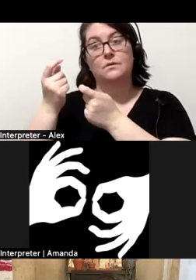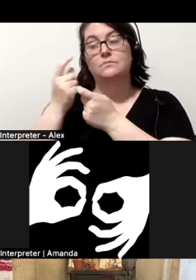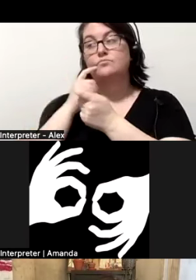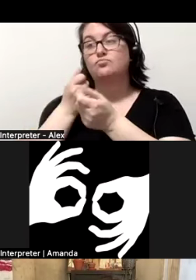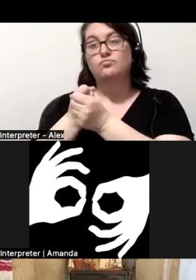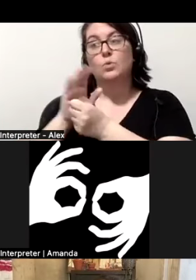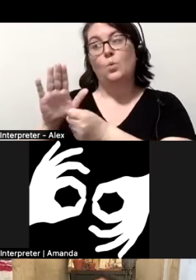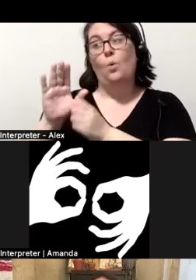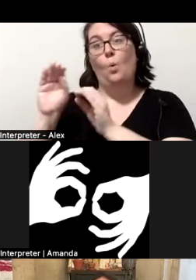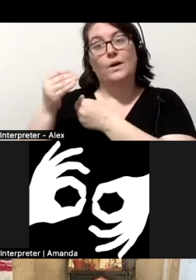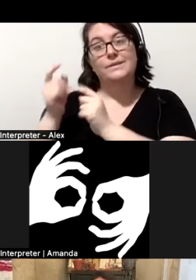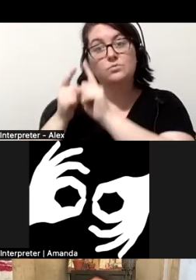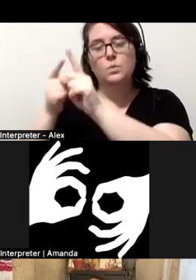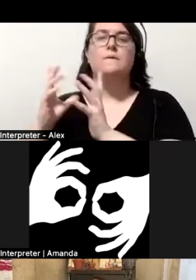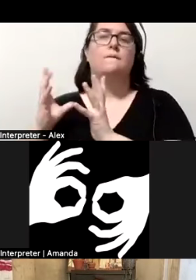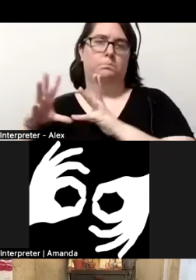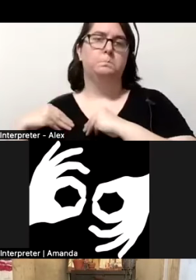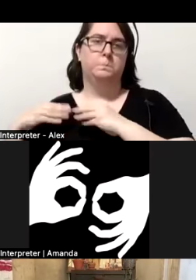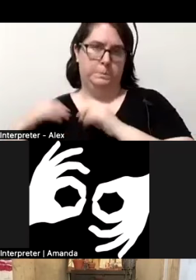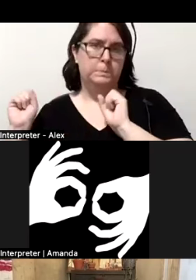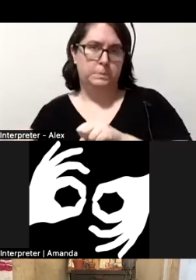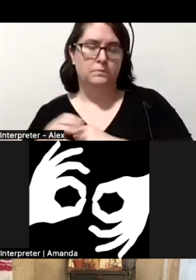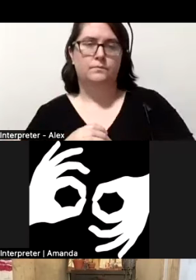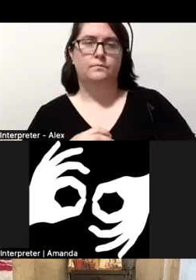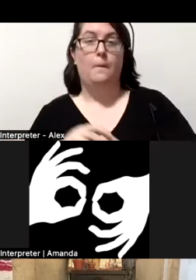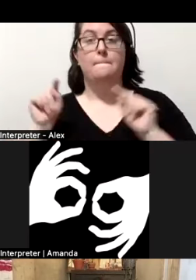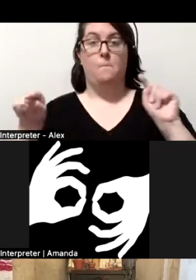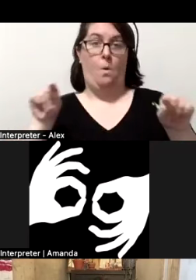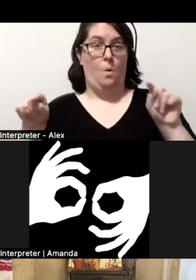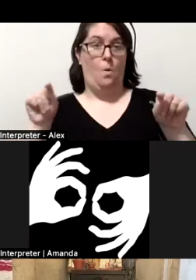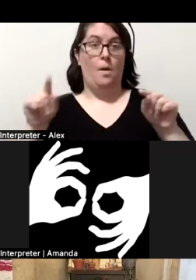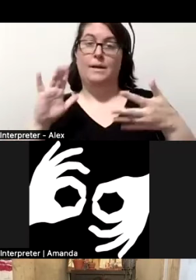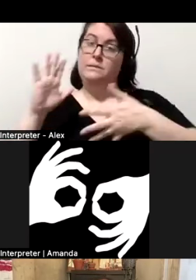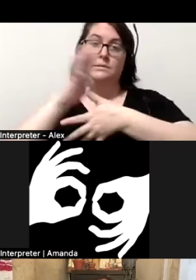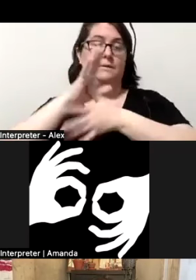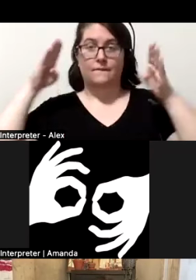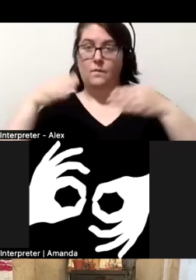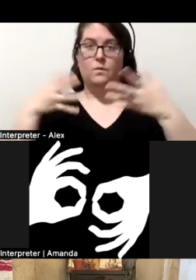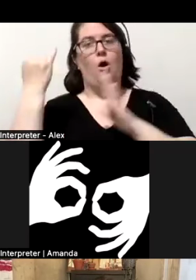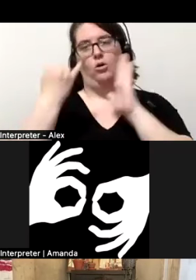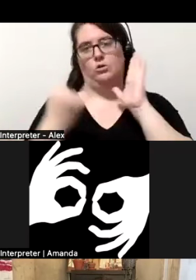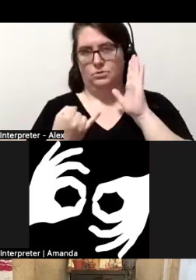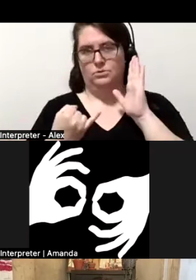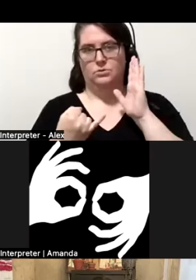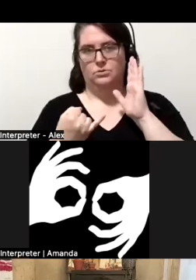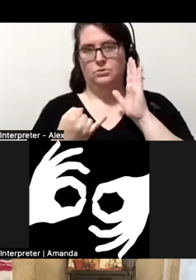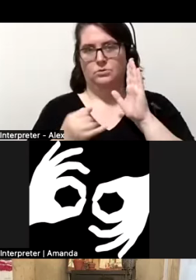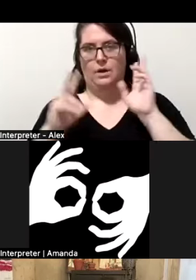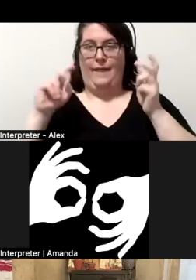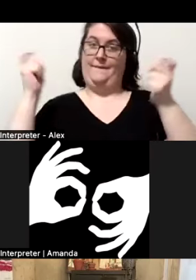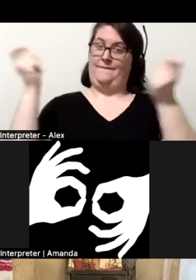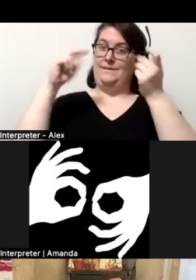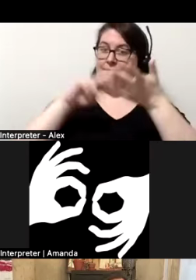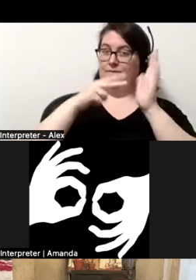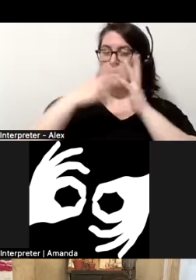are acceptable. Both streams have to have a primary focus on the arts and meet the definition of a festival outlined in